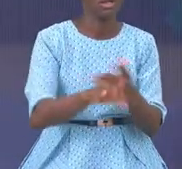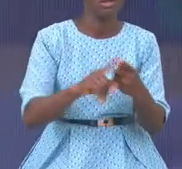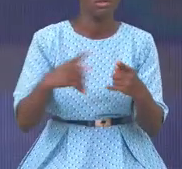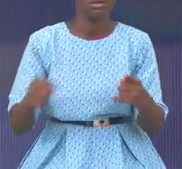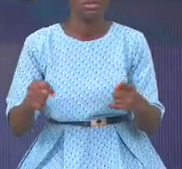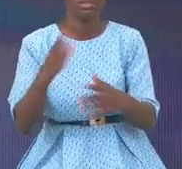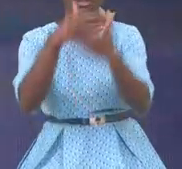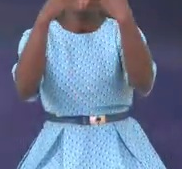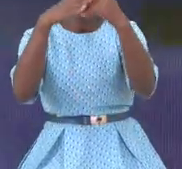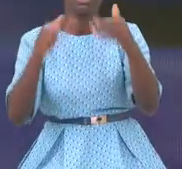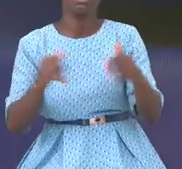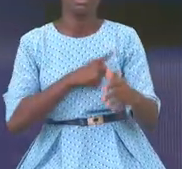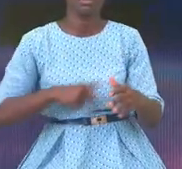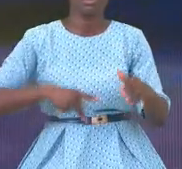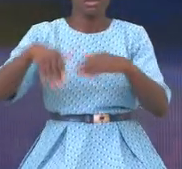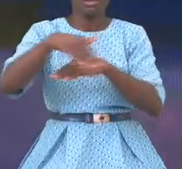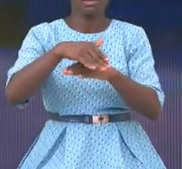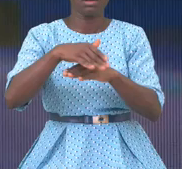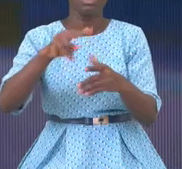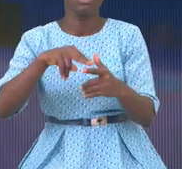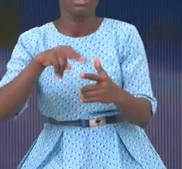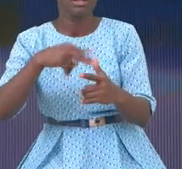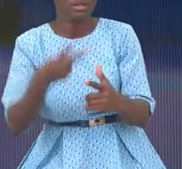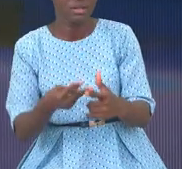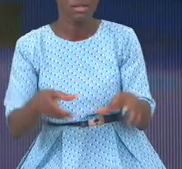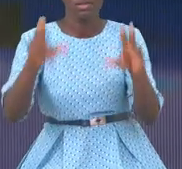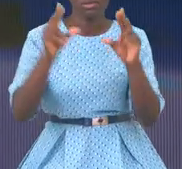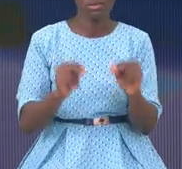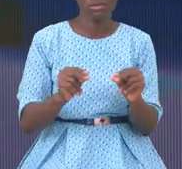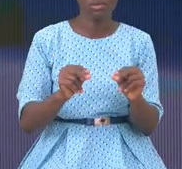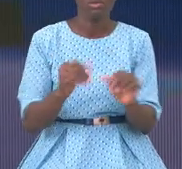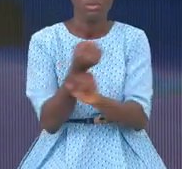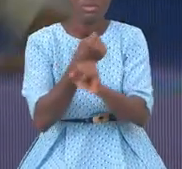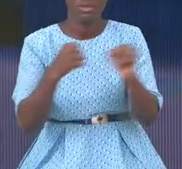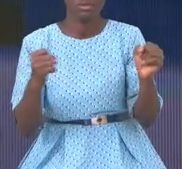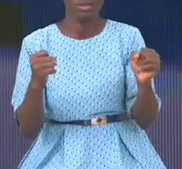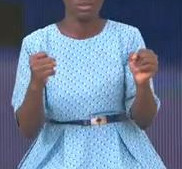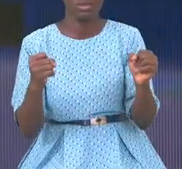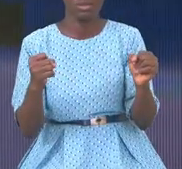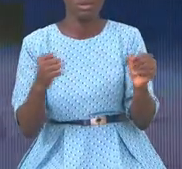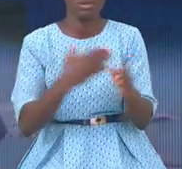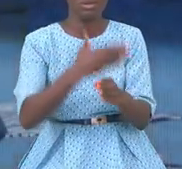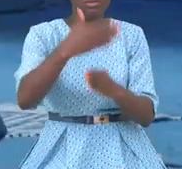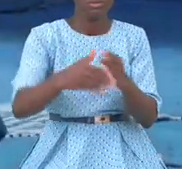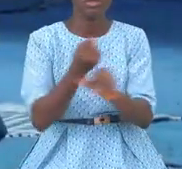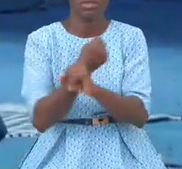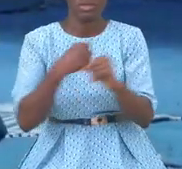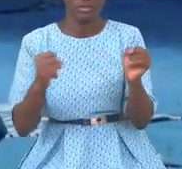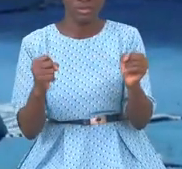is there salvation, total salvation, composite